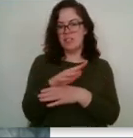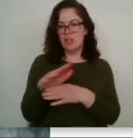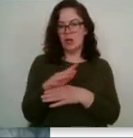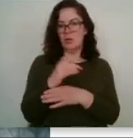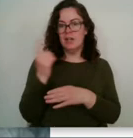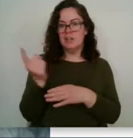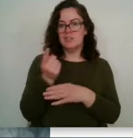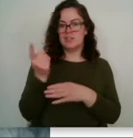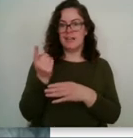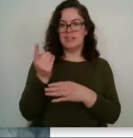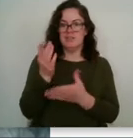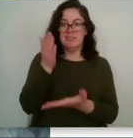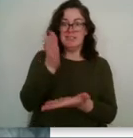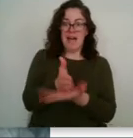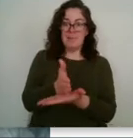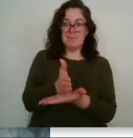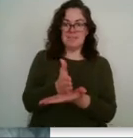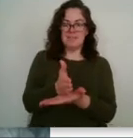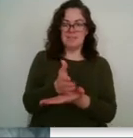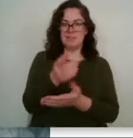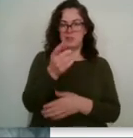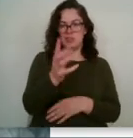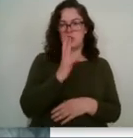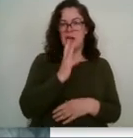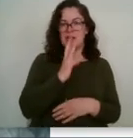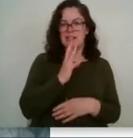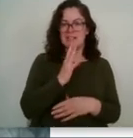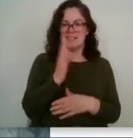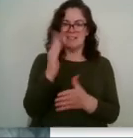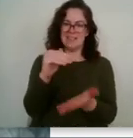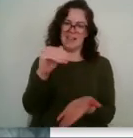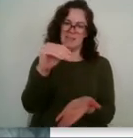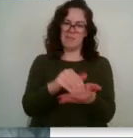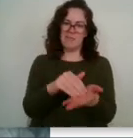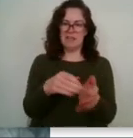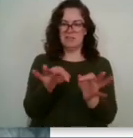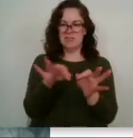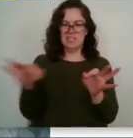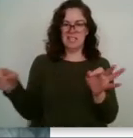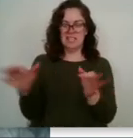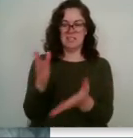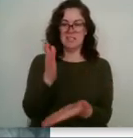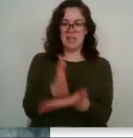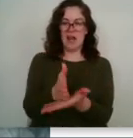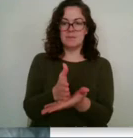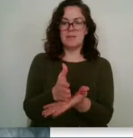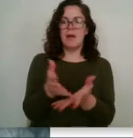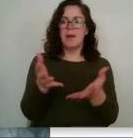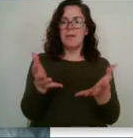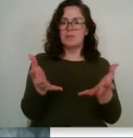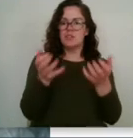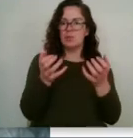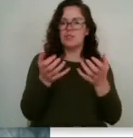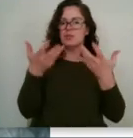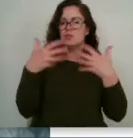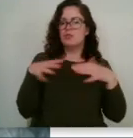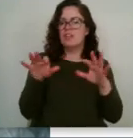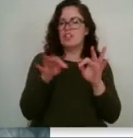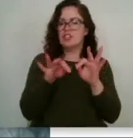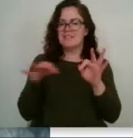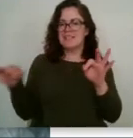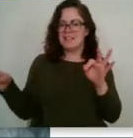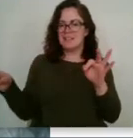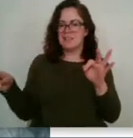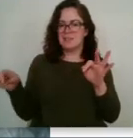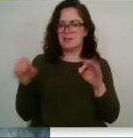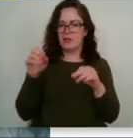this video just kind of stops. She's talking and it's kind of mid-sentence stops, but she wants you to